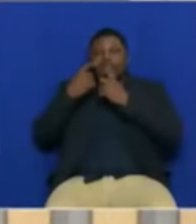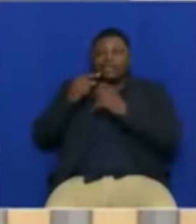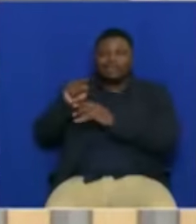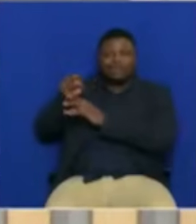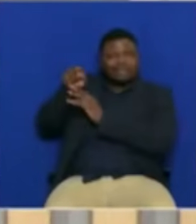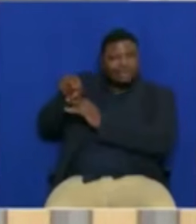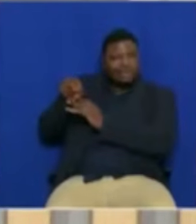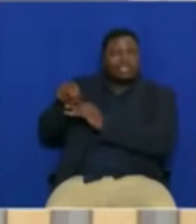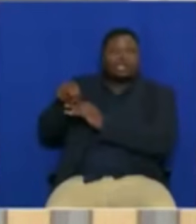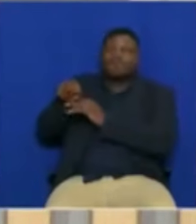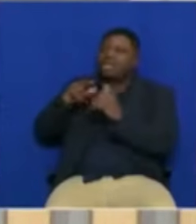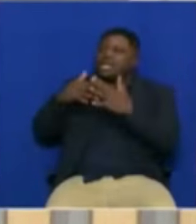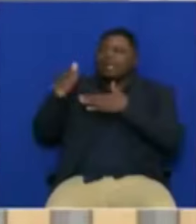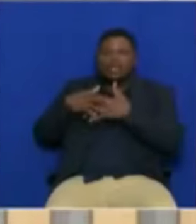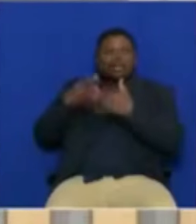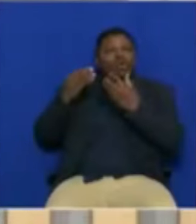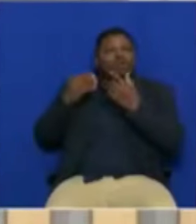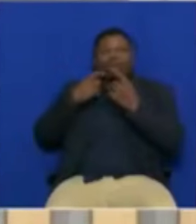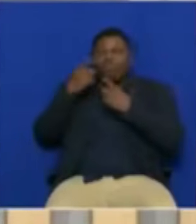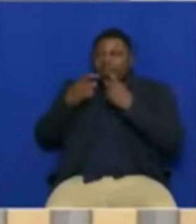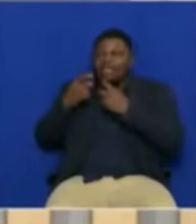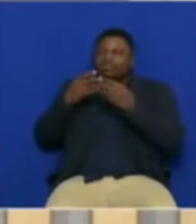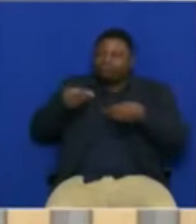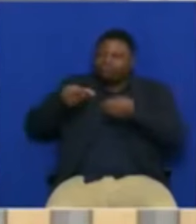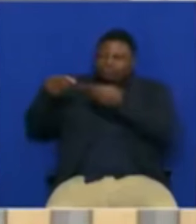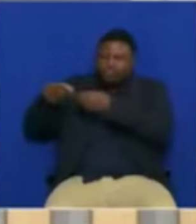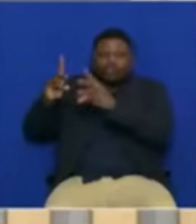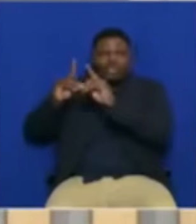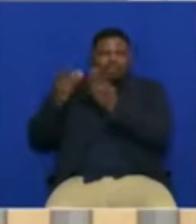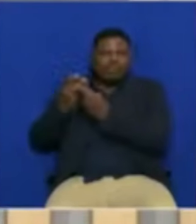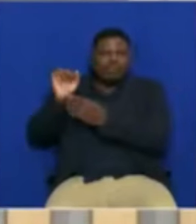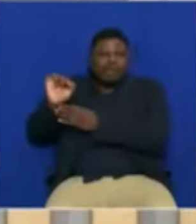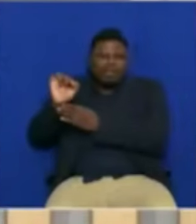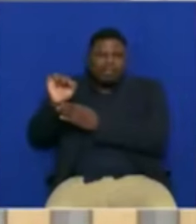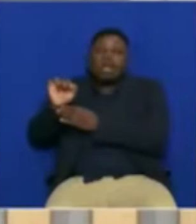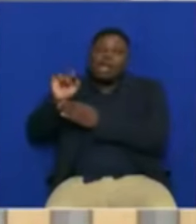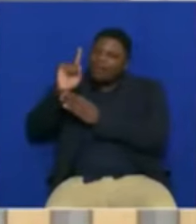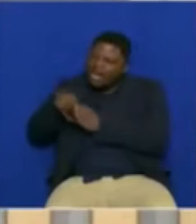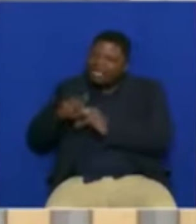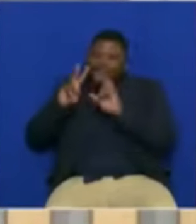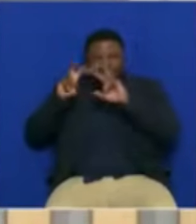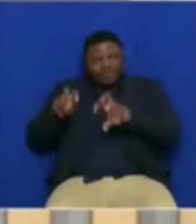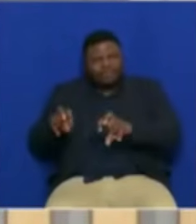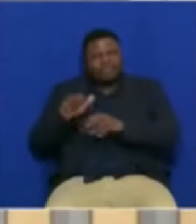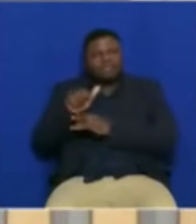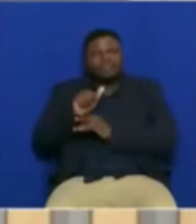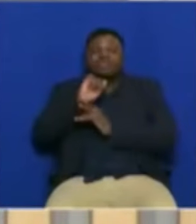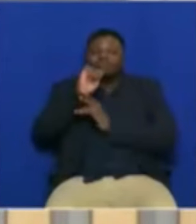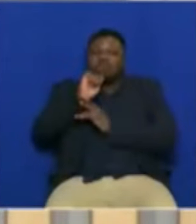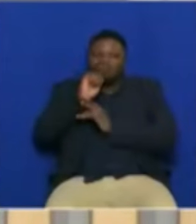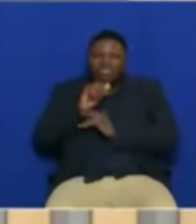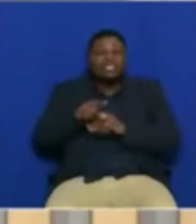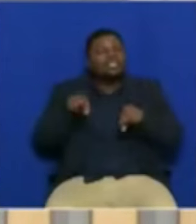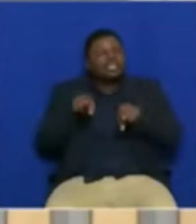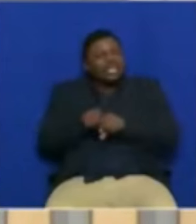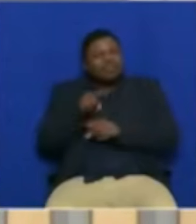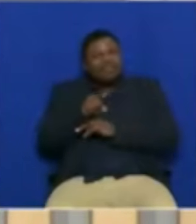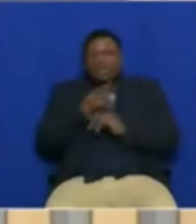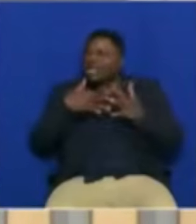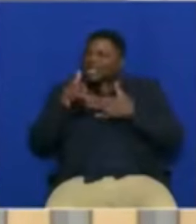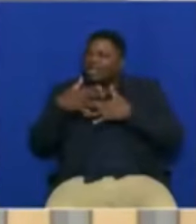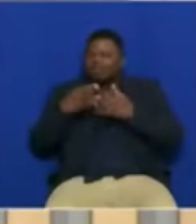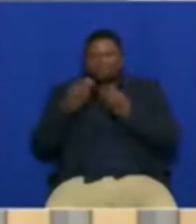will go and look at what the complainant is saying, even if it's scanned. Go and look at it. Try to determine what is this person